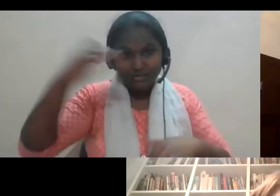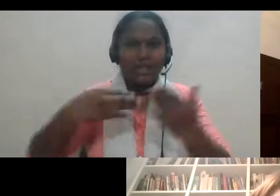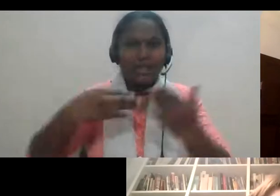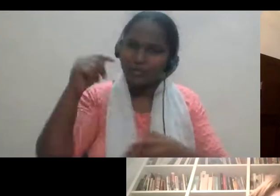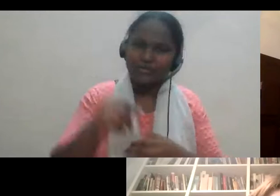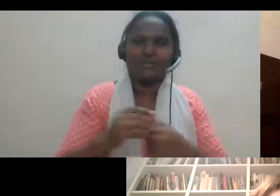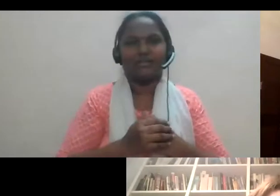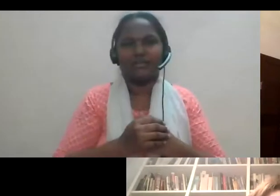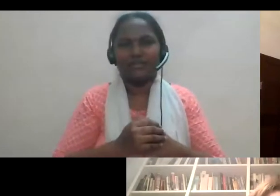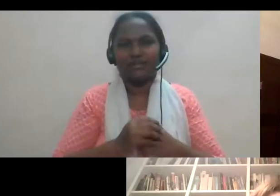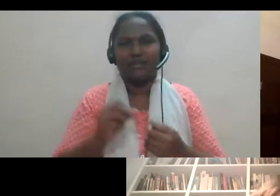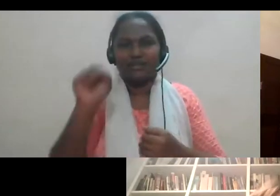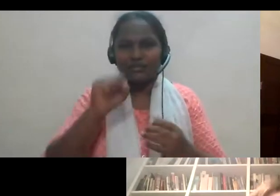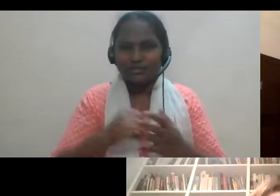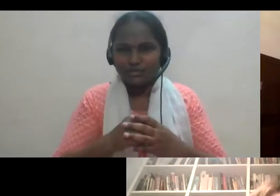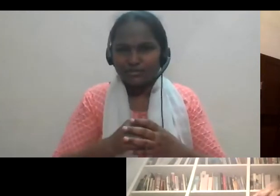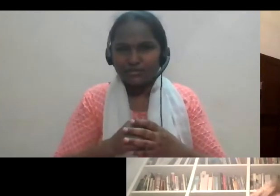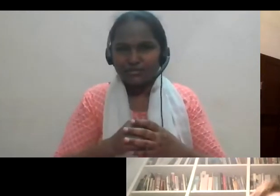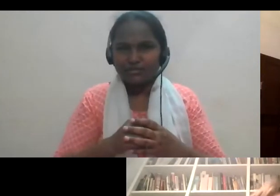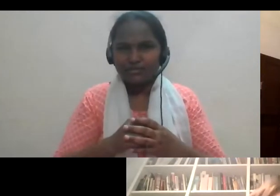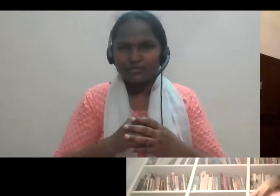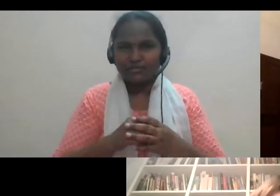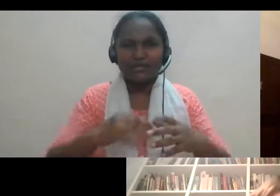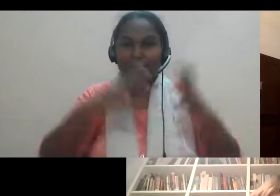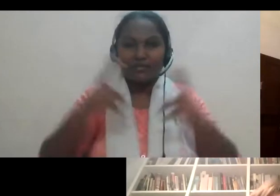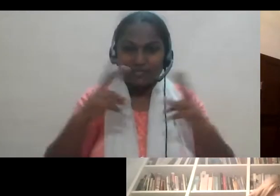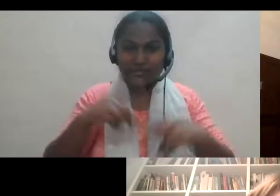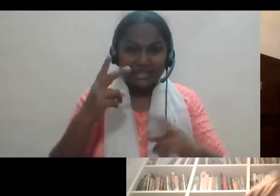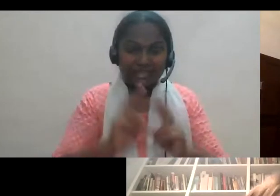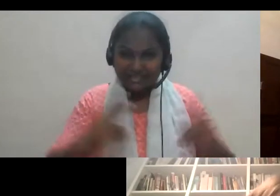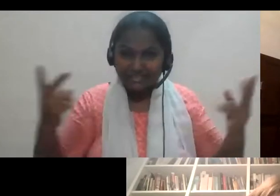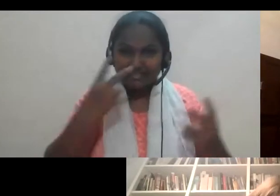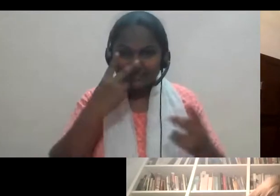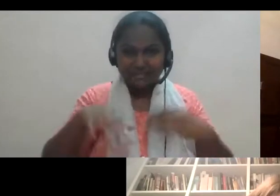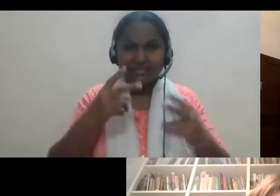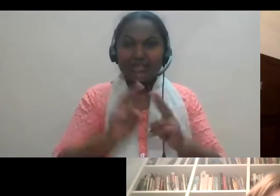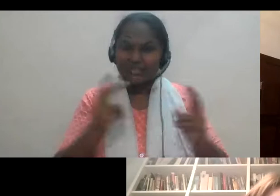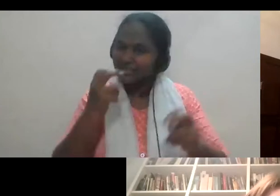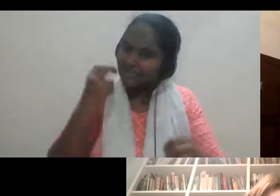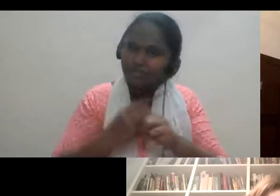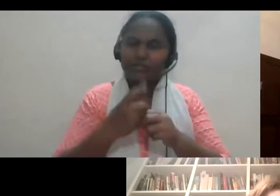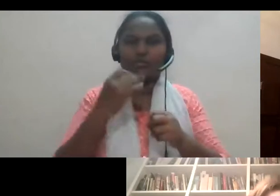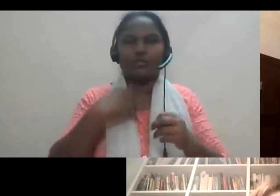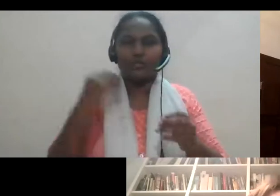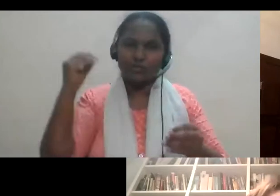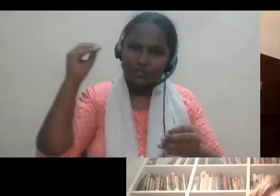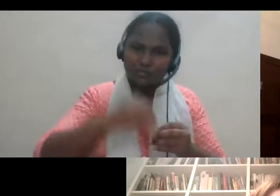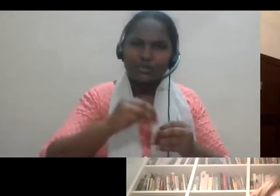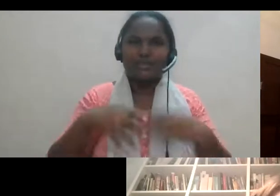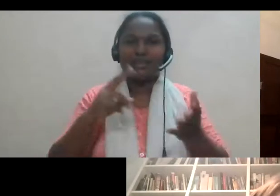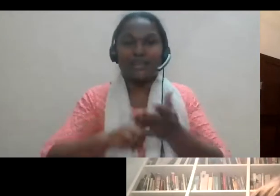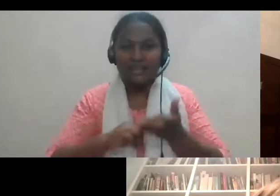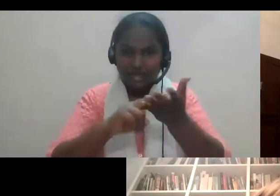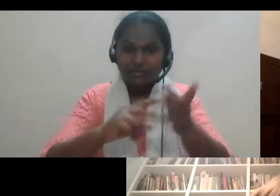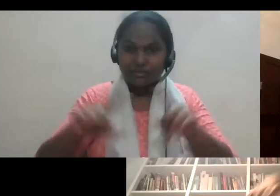it. So we have done very, very different things. It's very difficult to put it all in a nutshell,